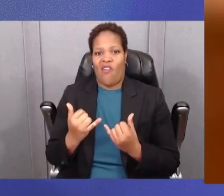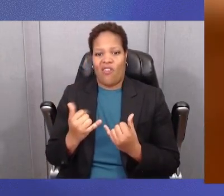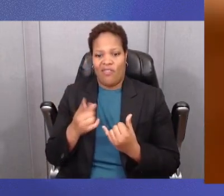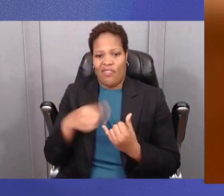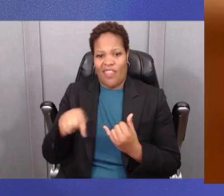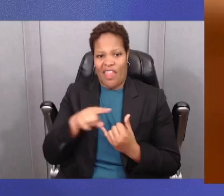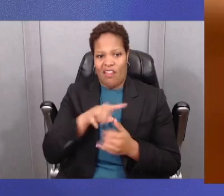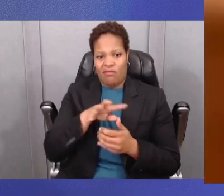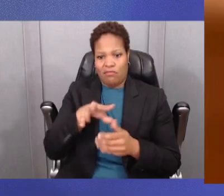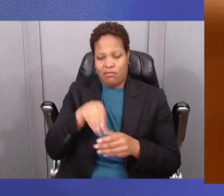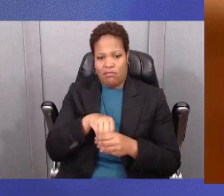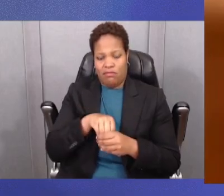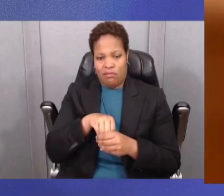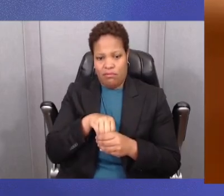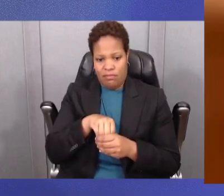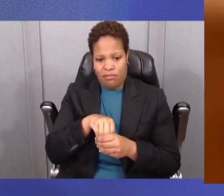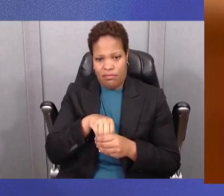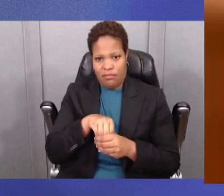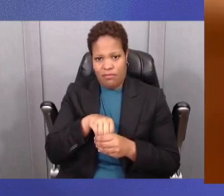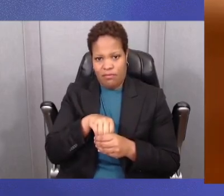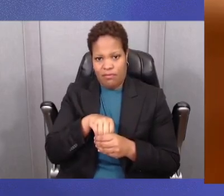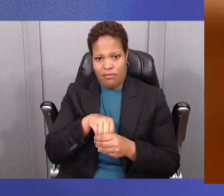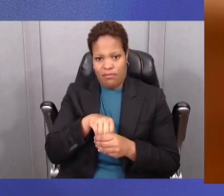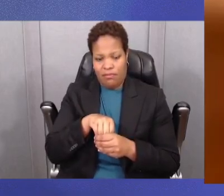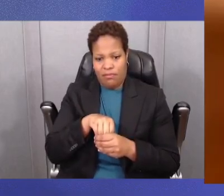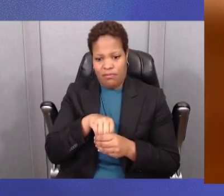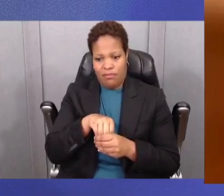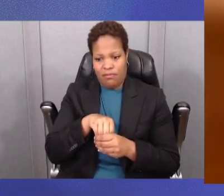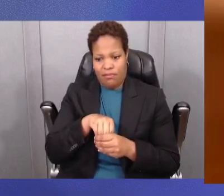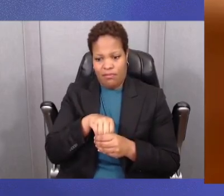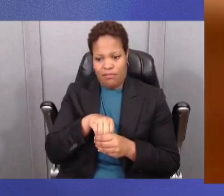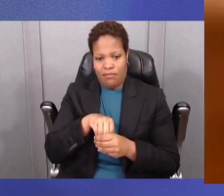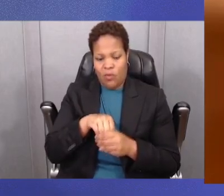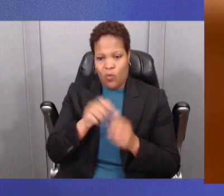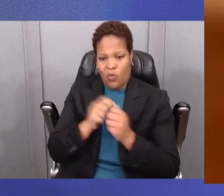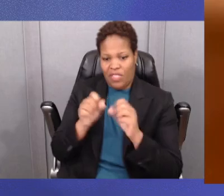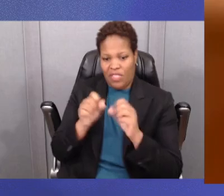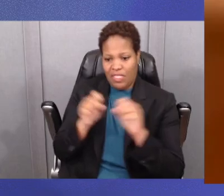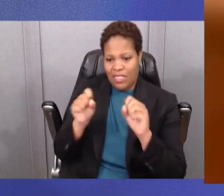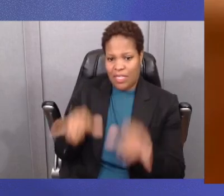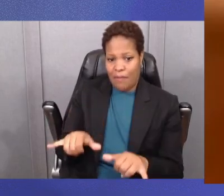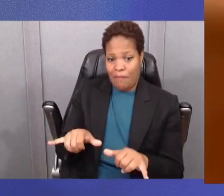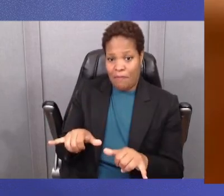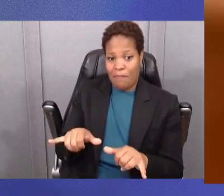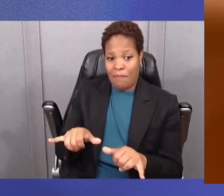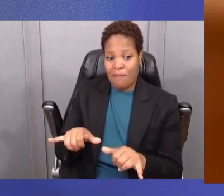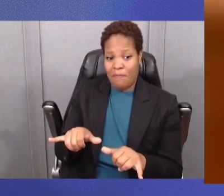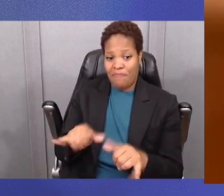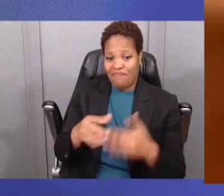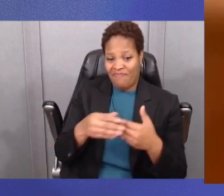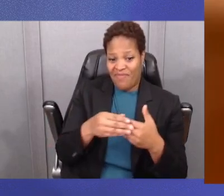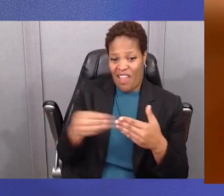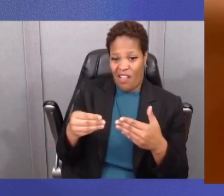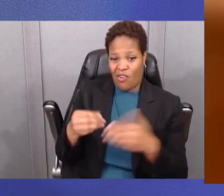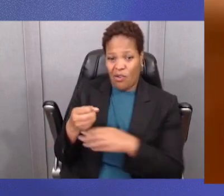which the dollar beats the care.